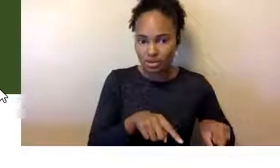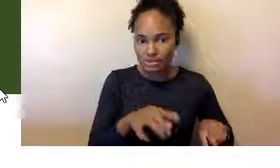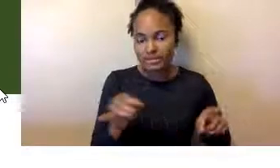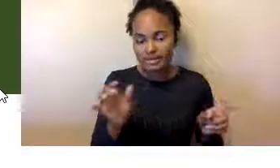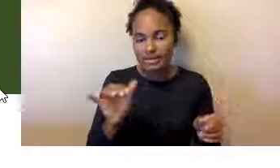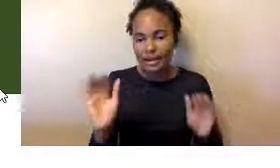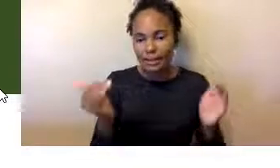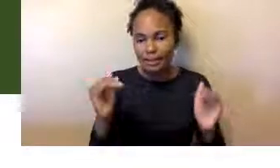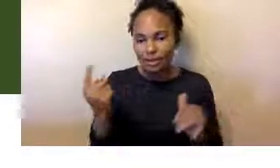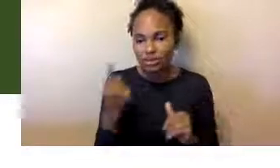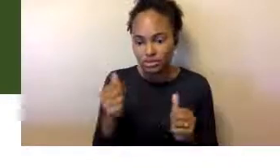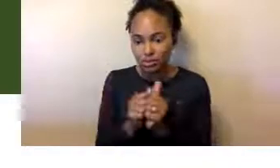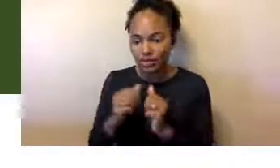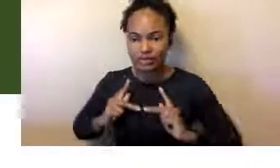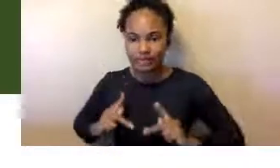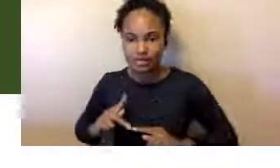emergency.